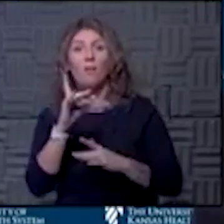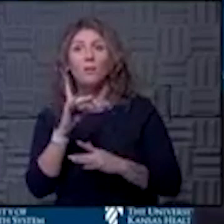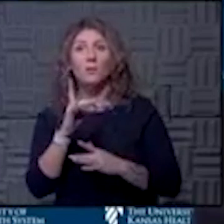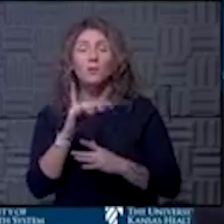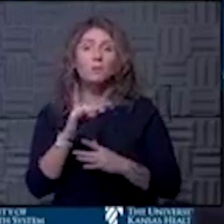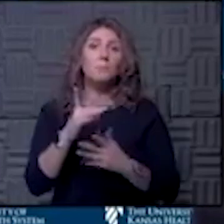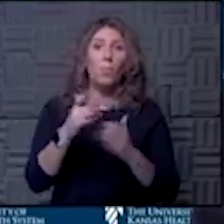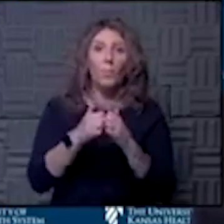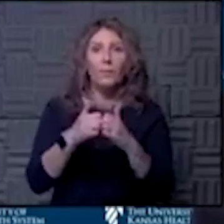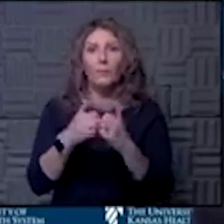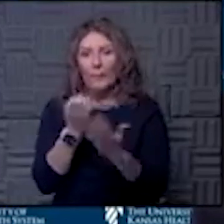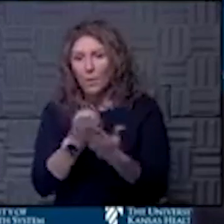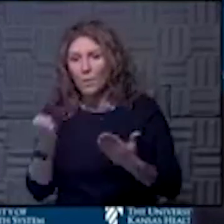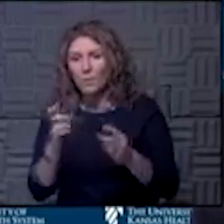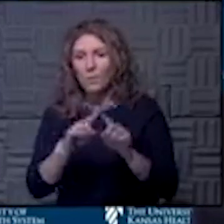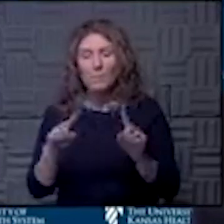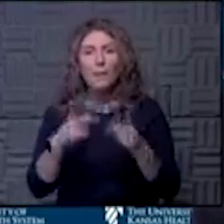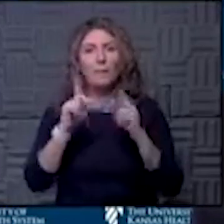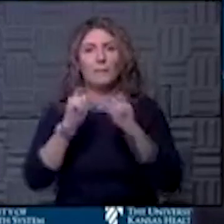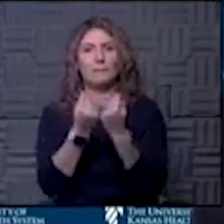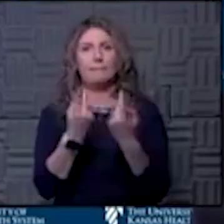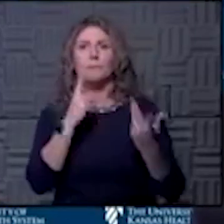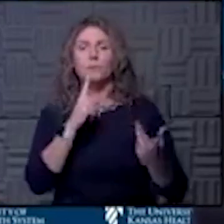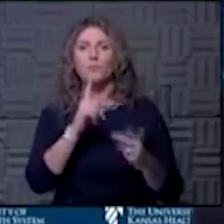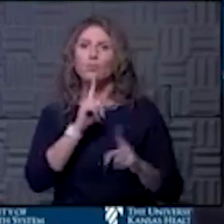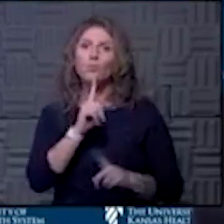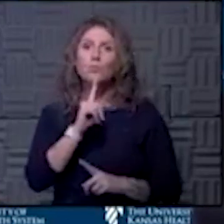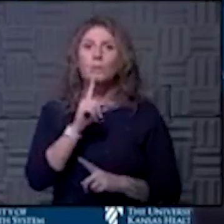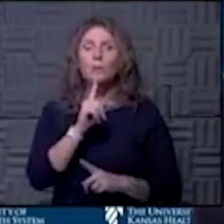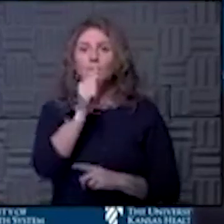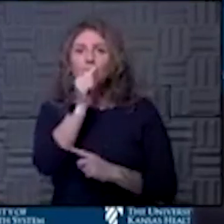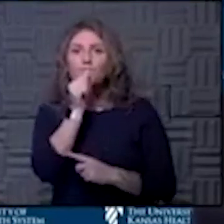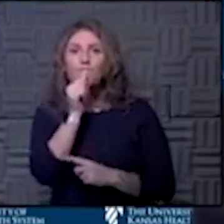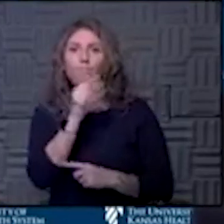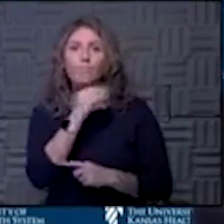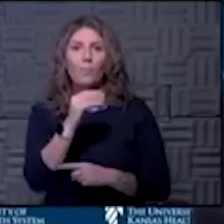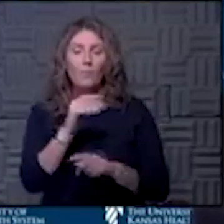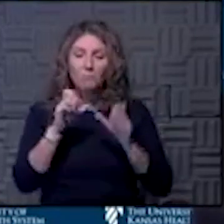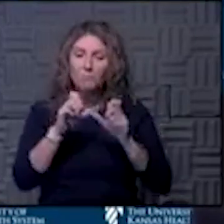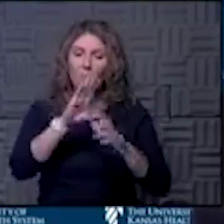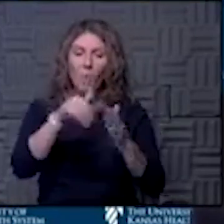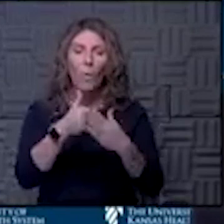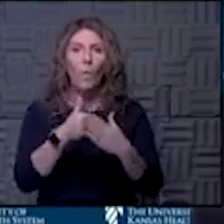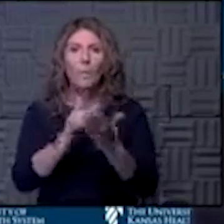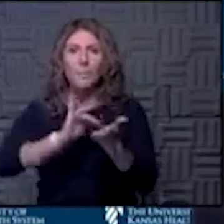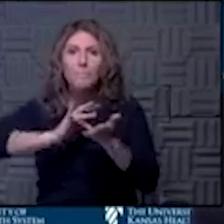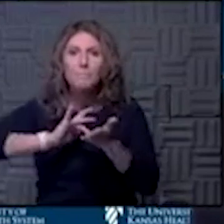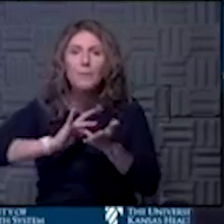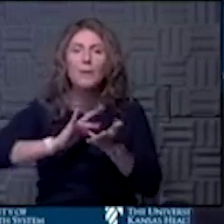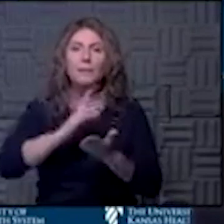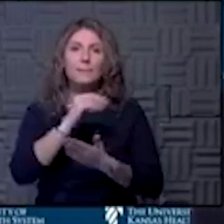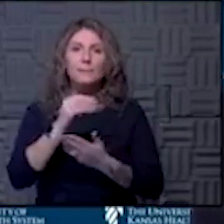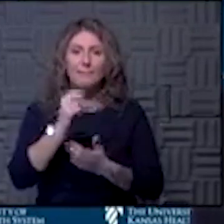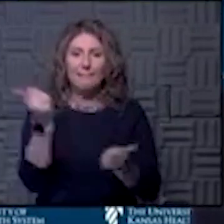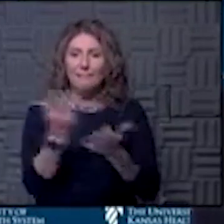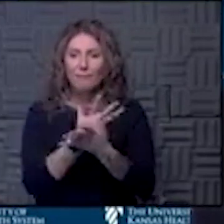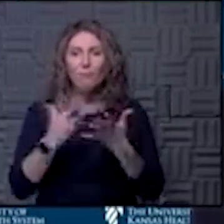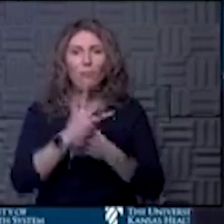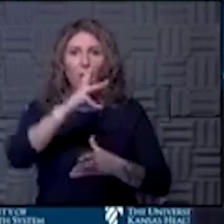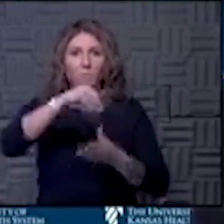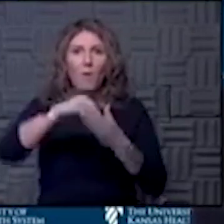on, that the team has had to work through. We've managed to maintain all the medications. Dana's been involved in all that as